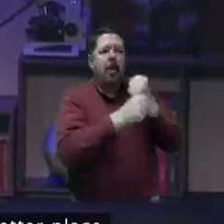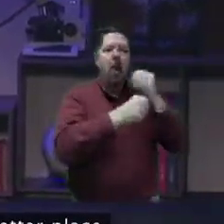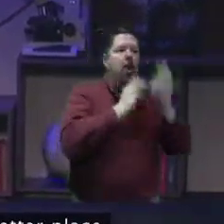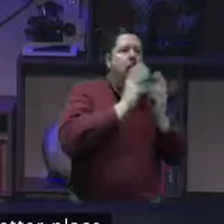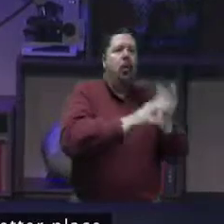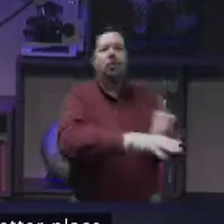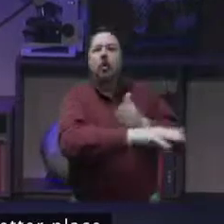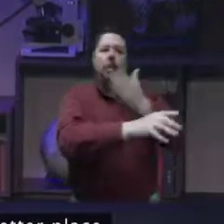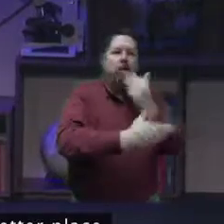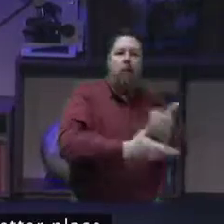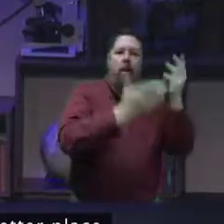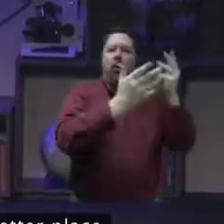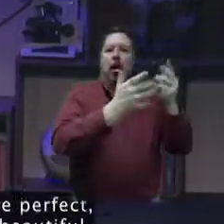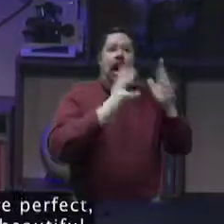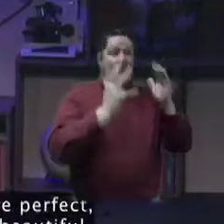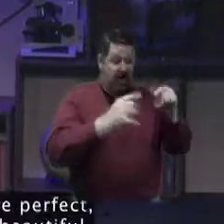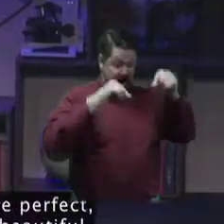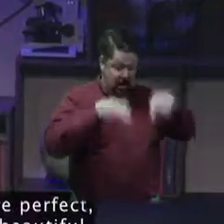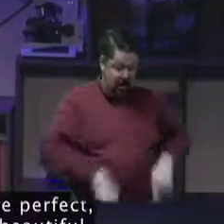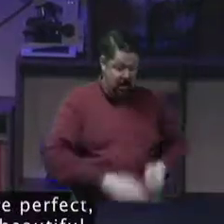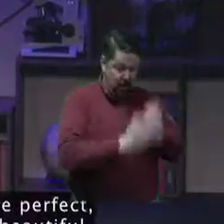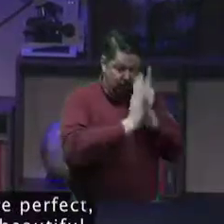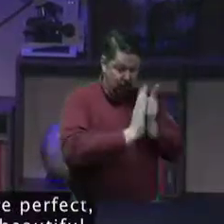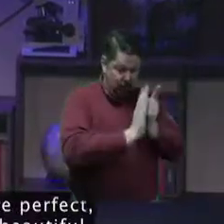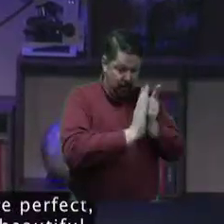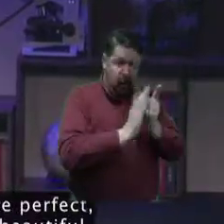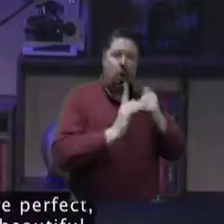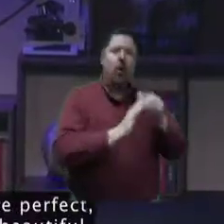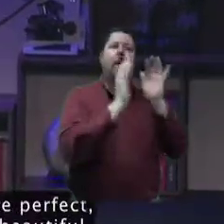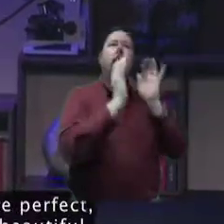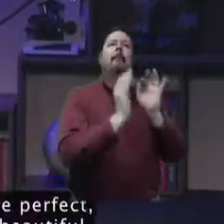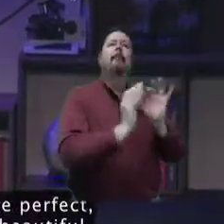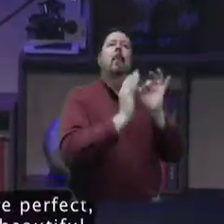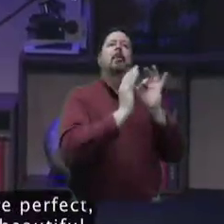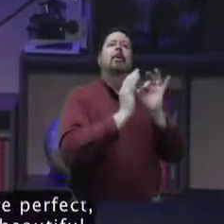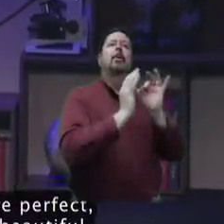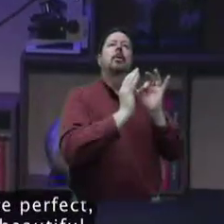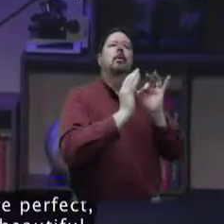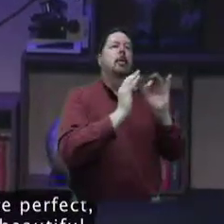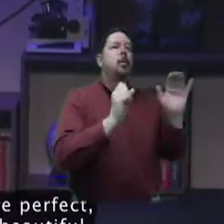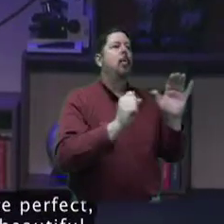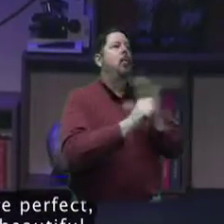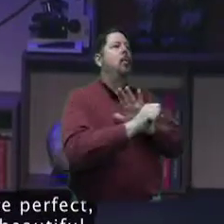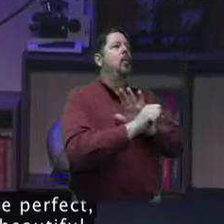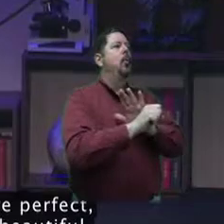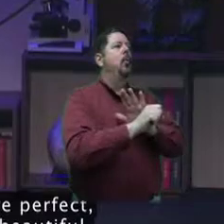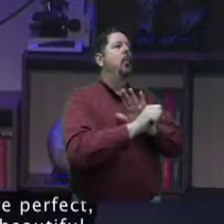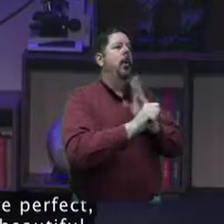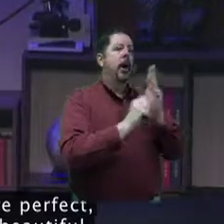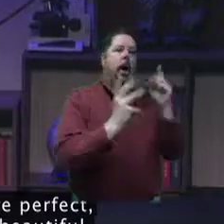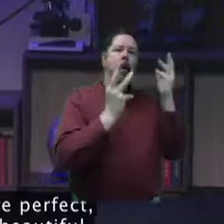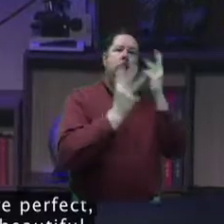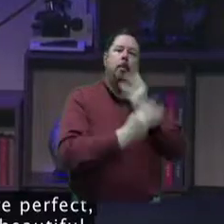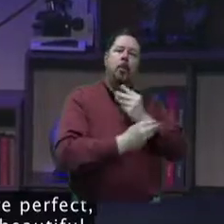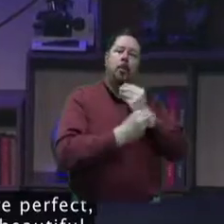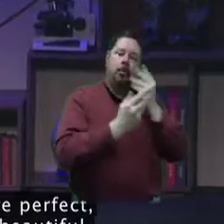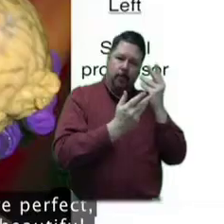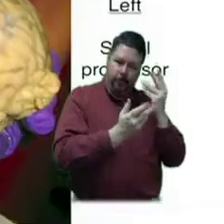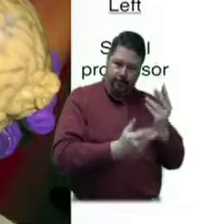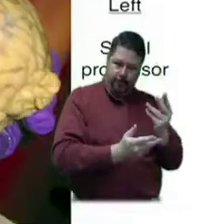world a better place. And in this moment, we are perfect, we are whole, and we are